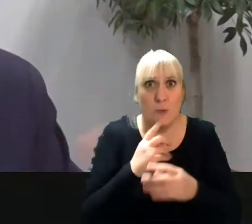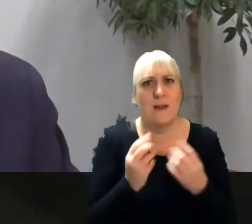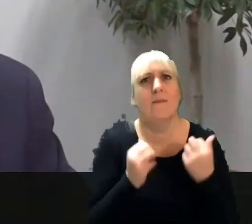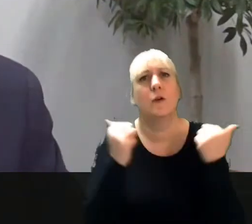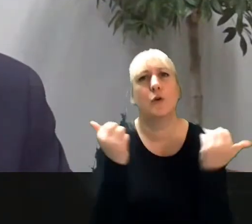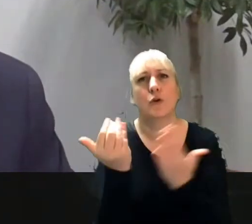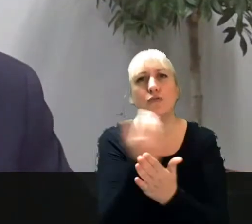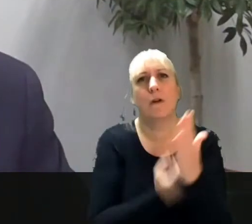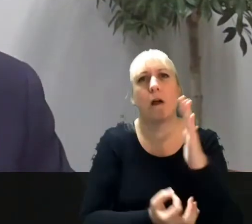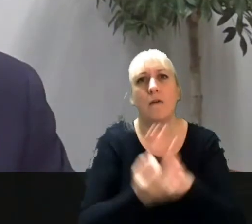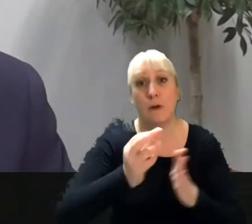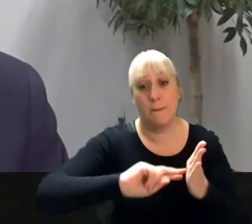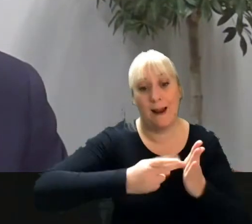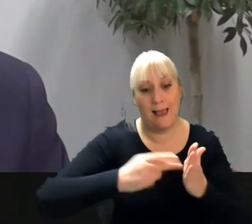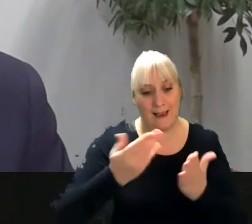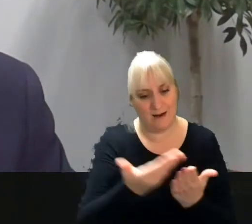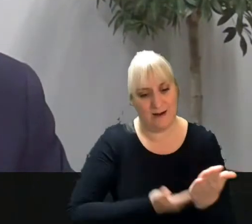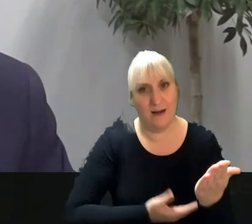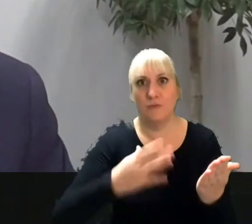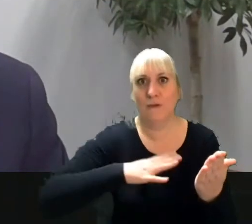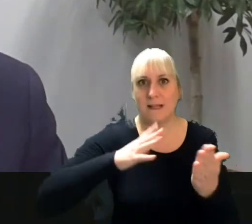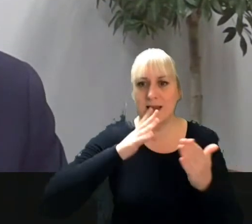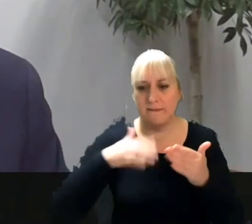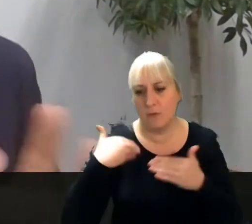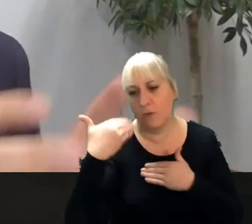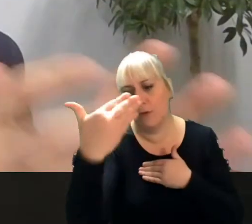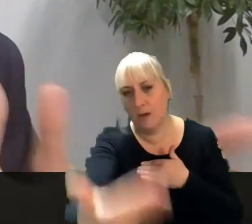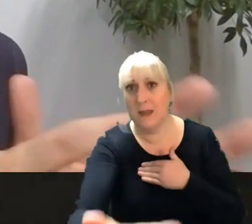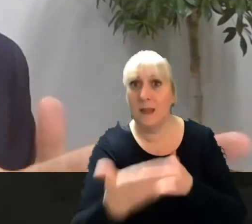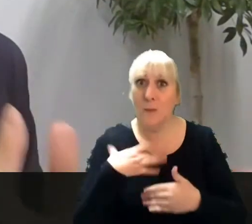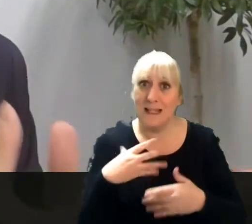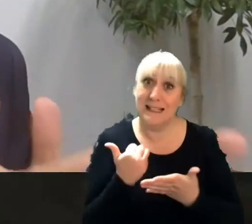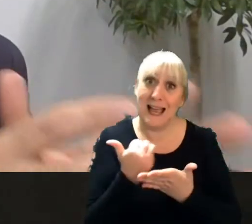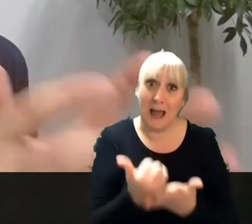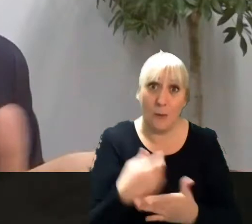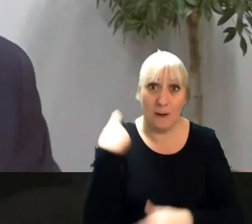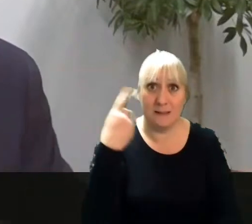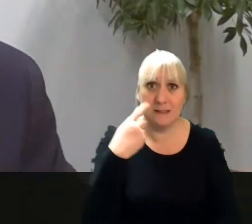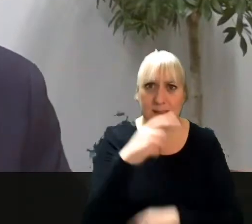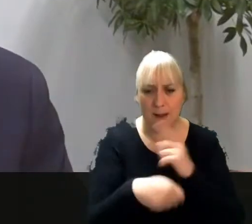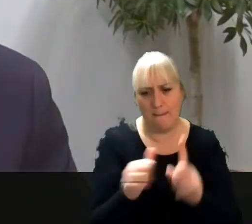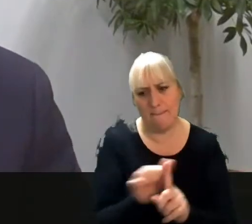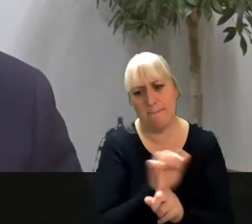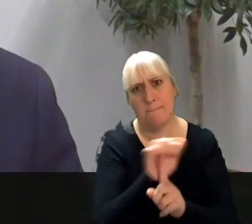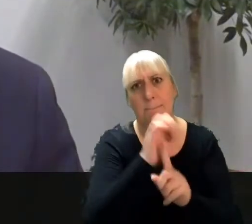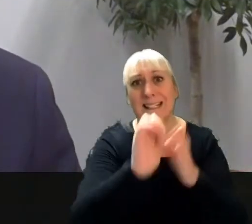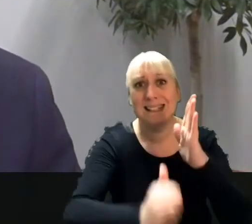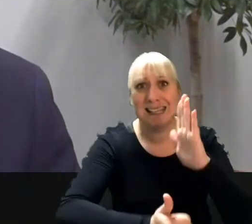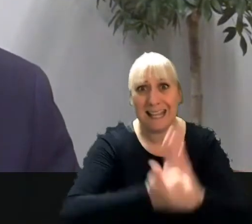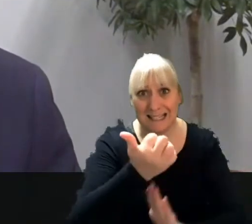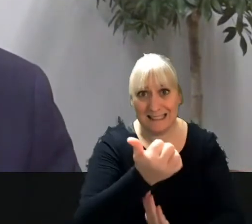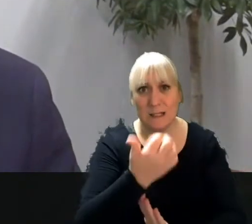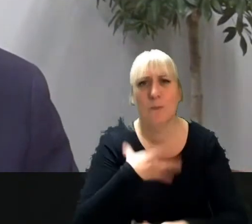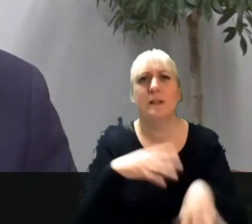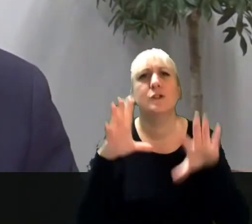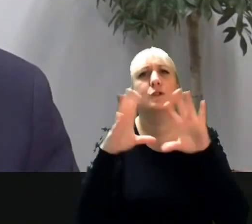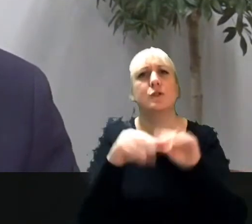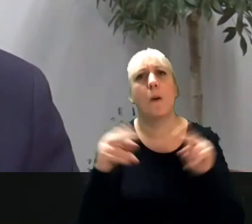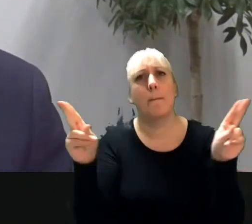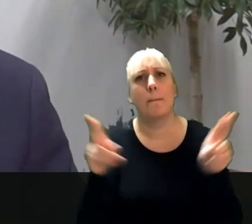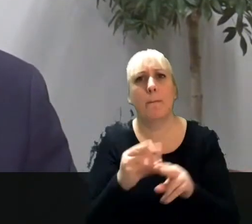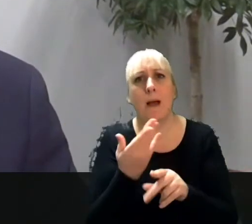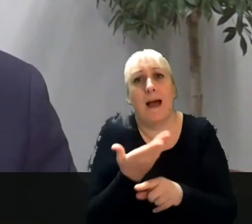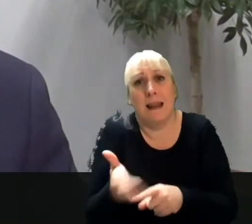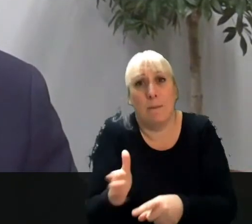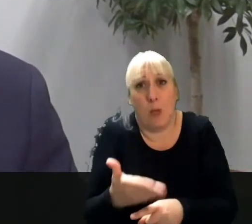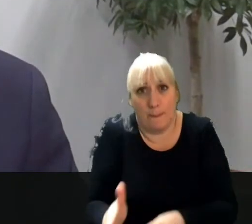up Londoners for the skills for the jobs of tomorrow, avoiding people becoming unemployed. And that's one of the jobs that the London